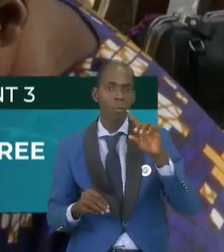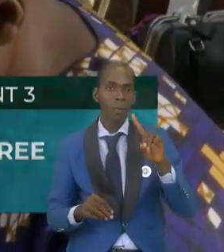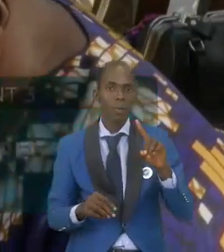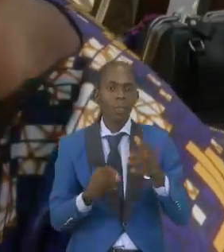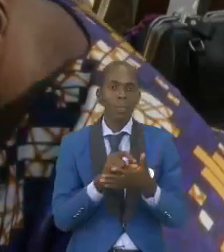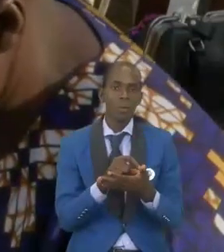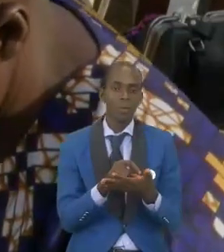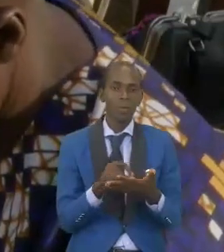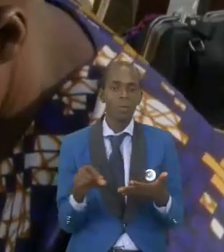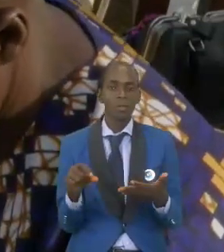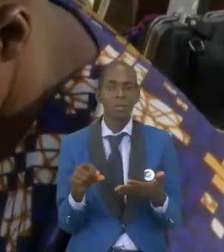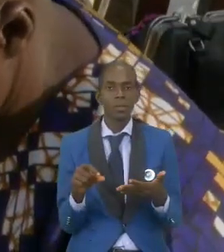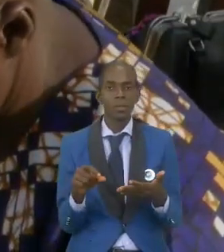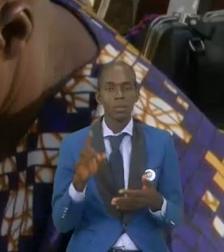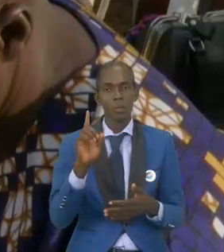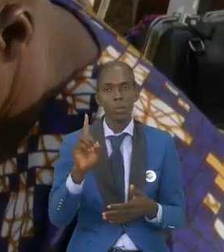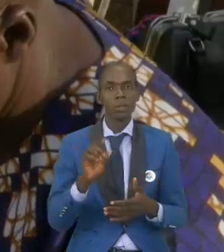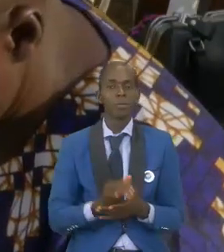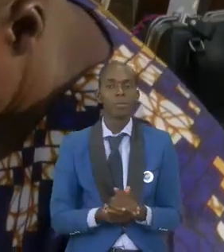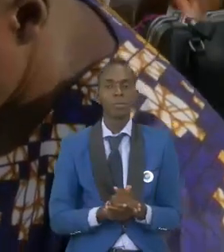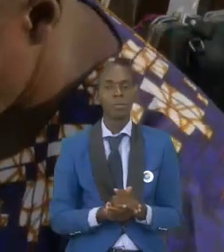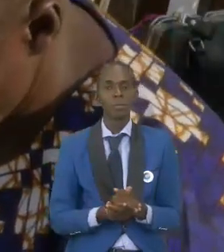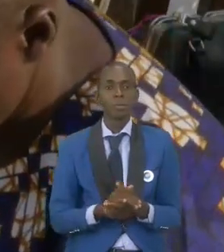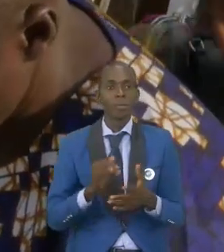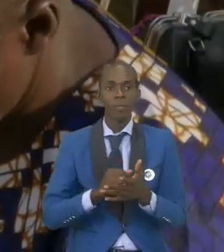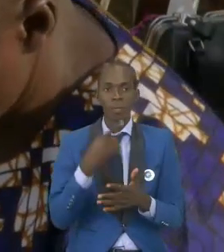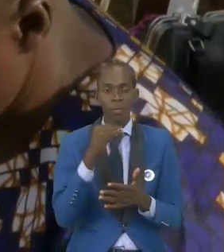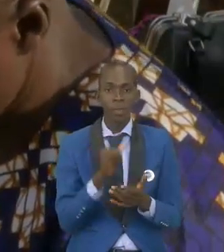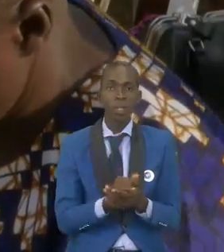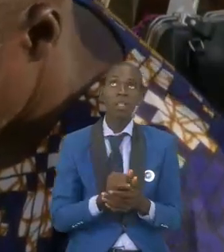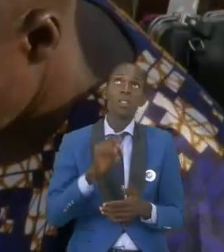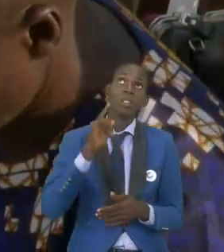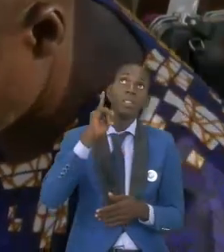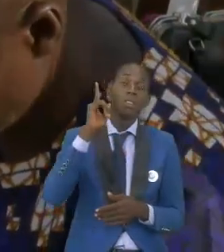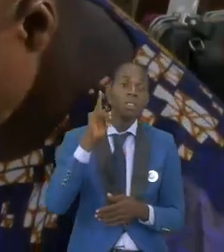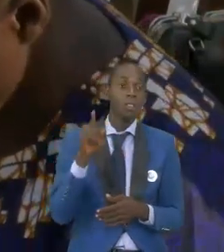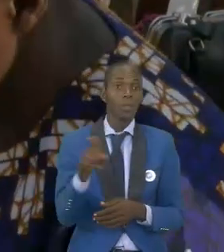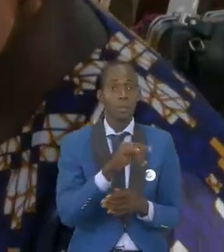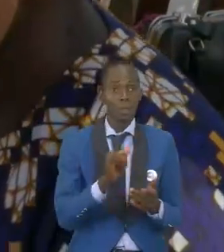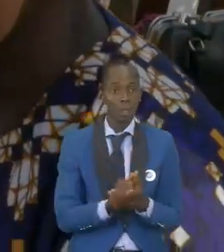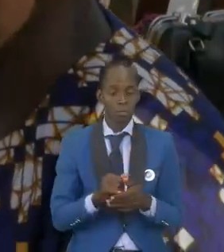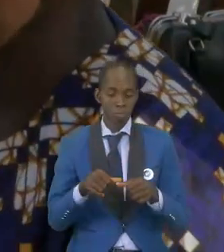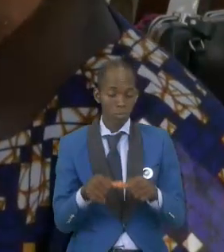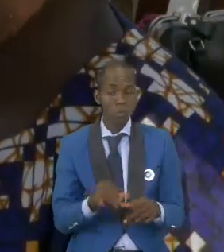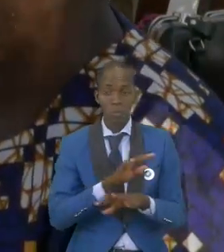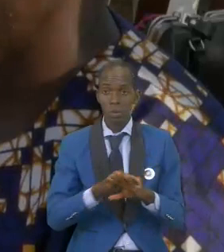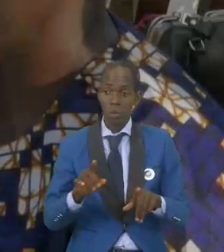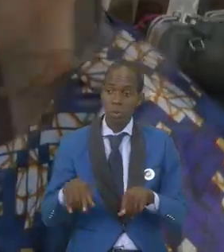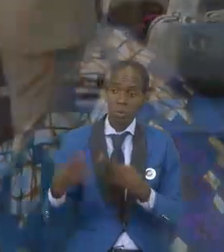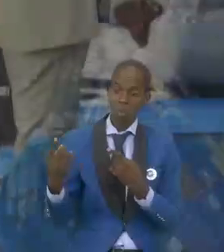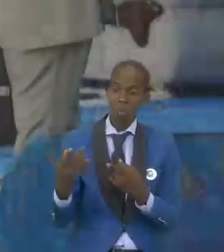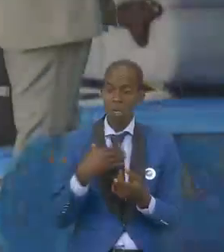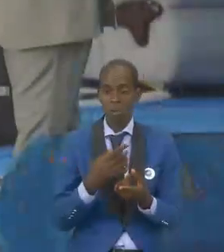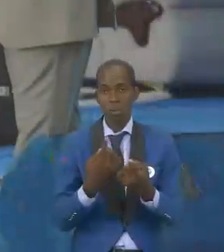we're looking at verse 1. It says, he that dwelleth, they don't go and come. They don't